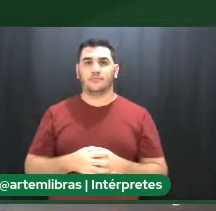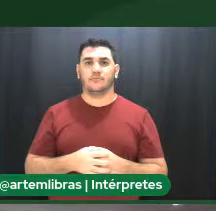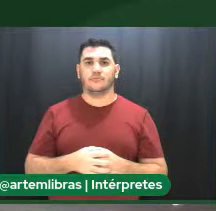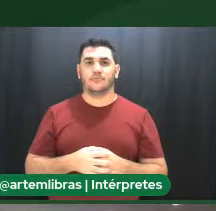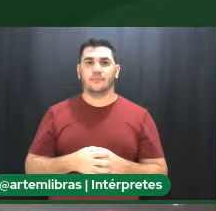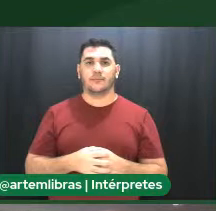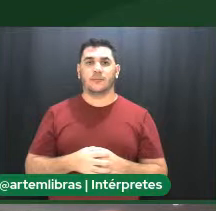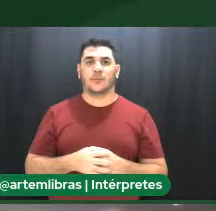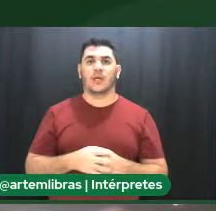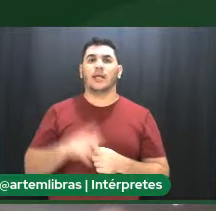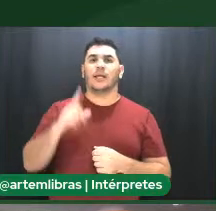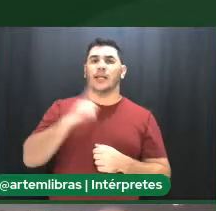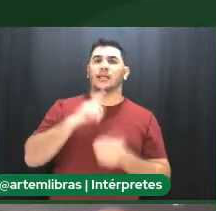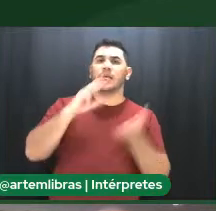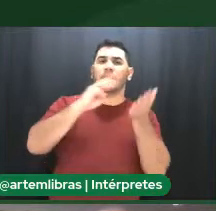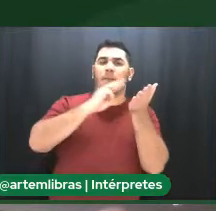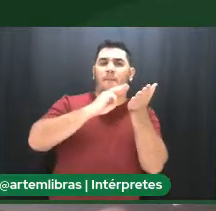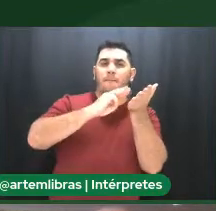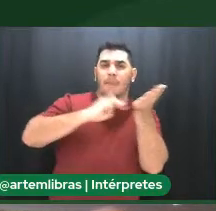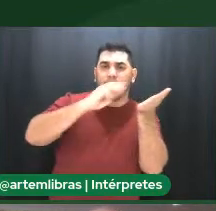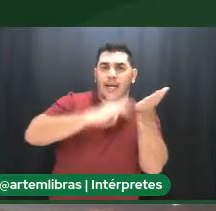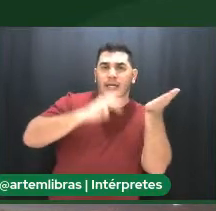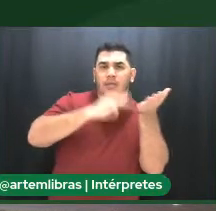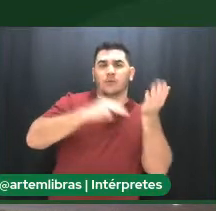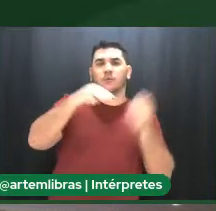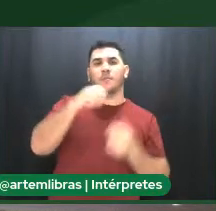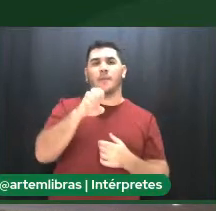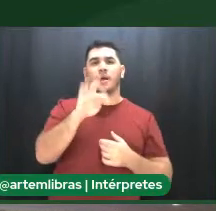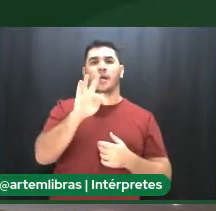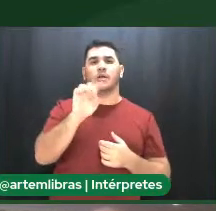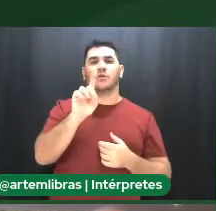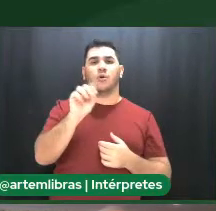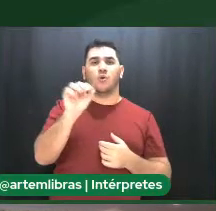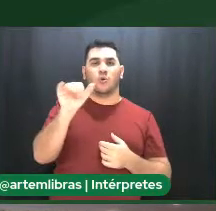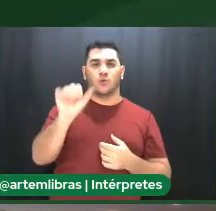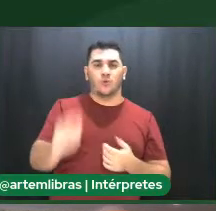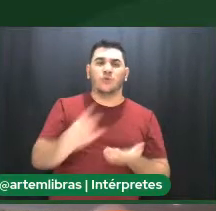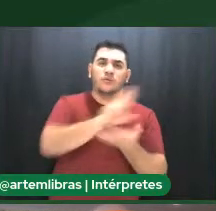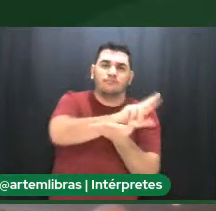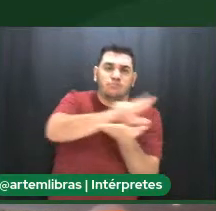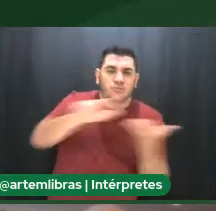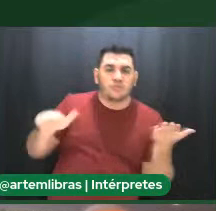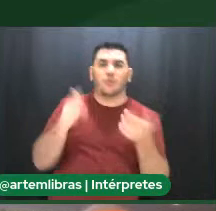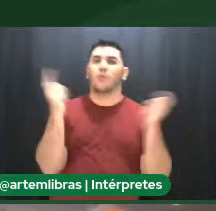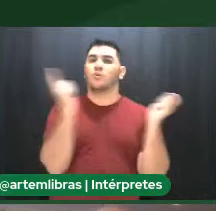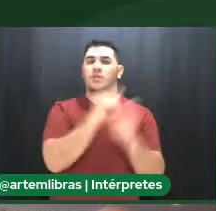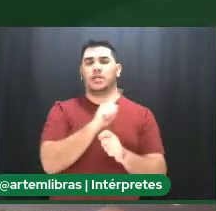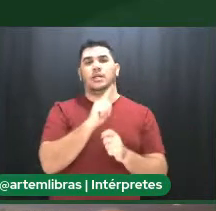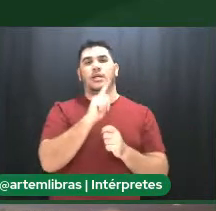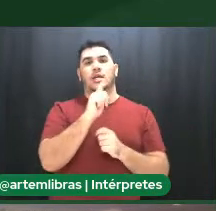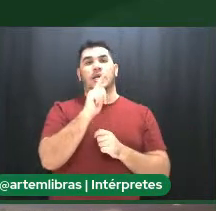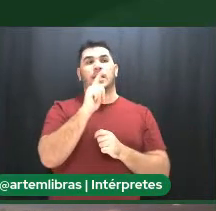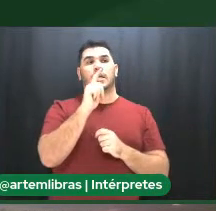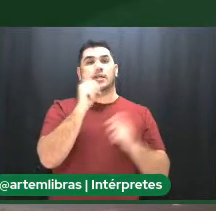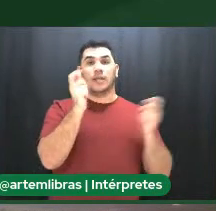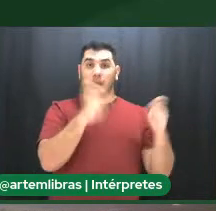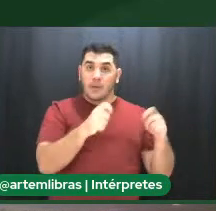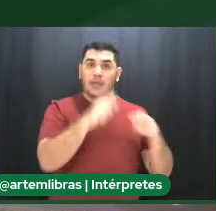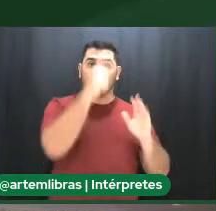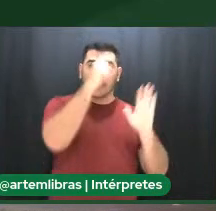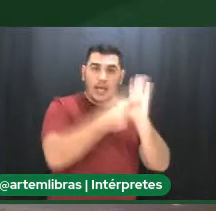the performance of AI algorithms, and that remains important. But in addition, we need to measure